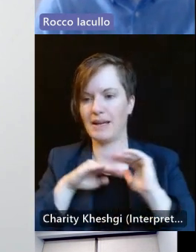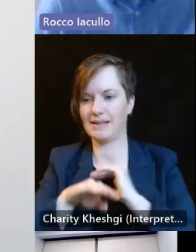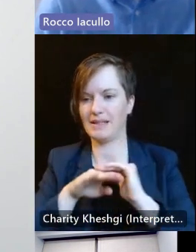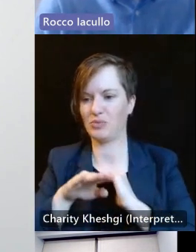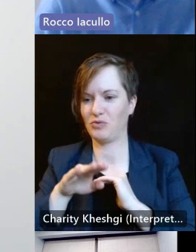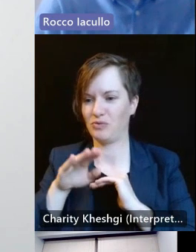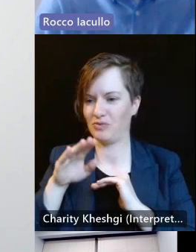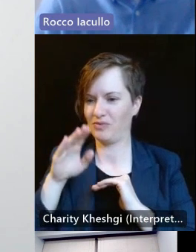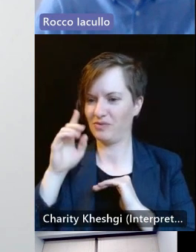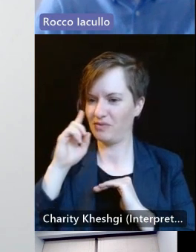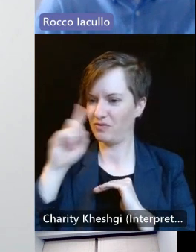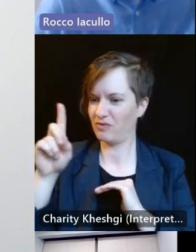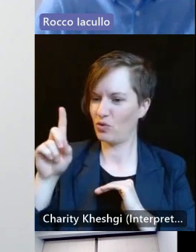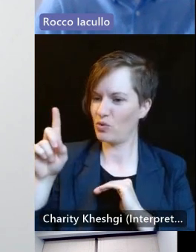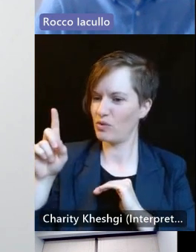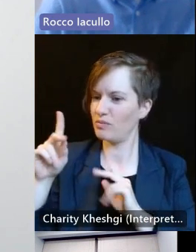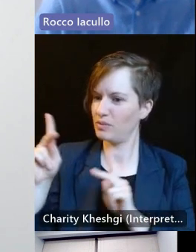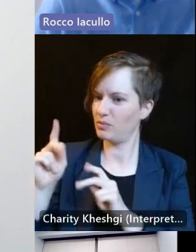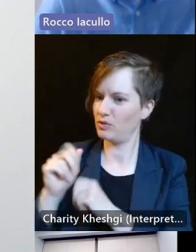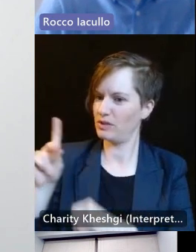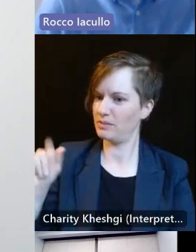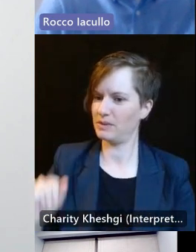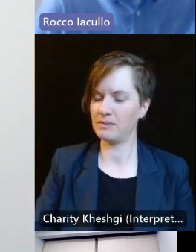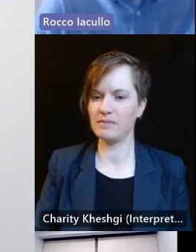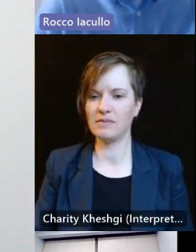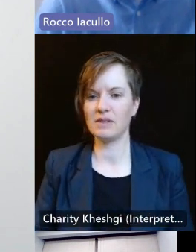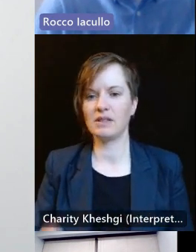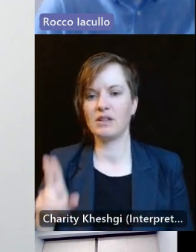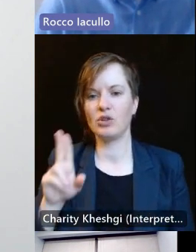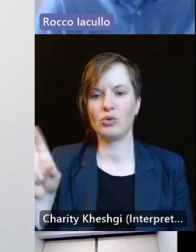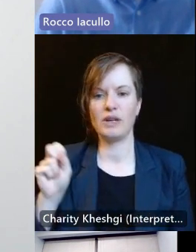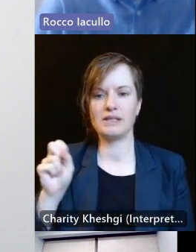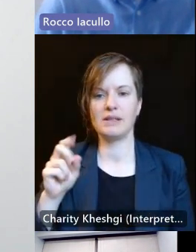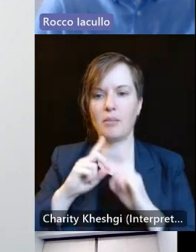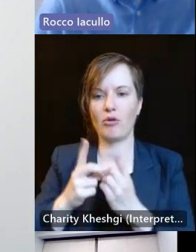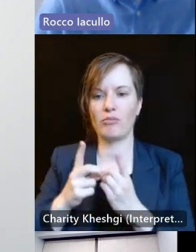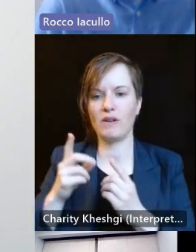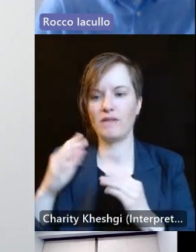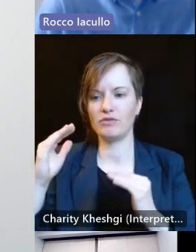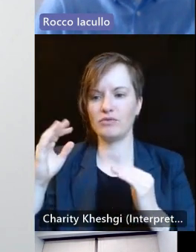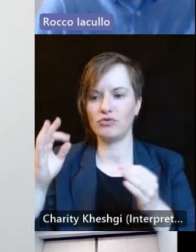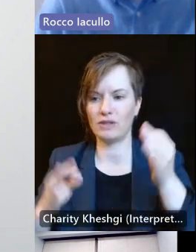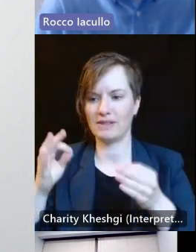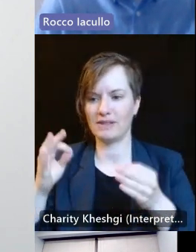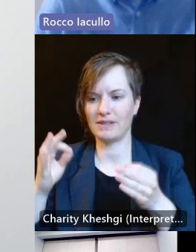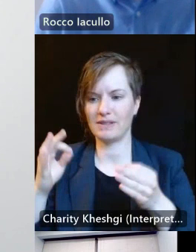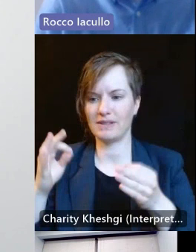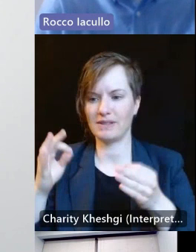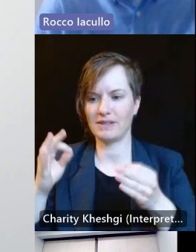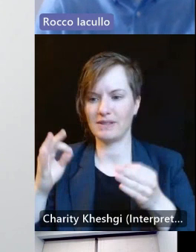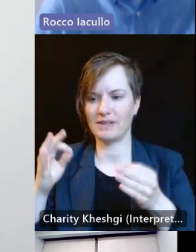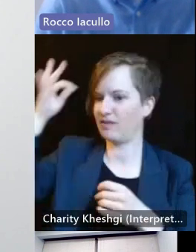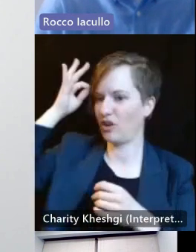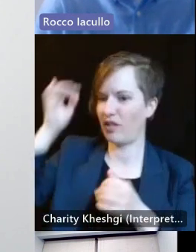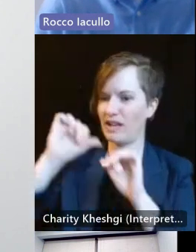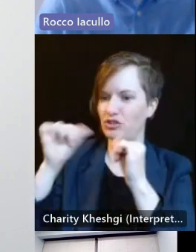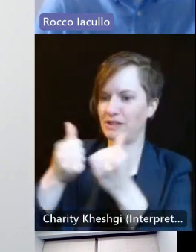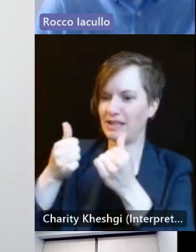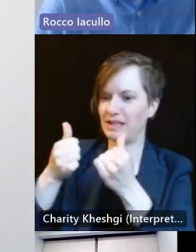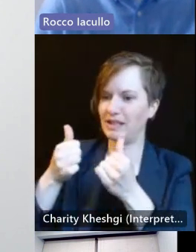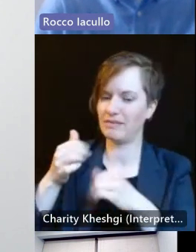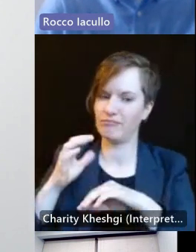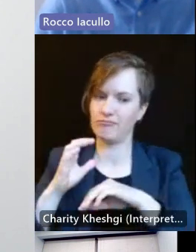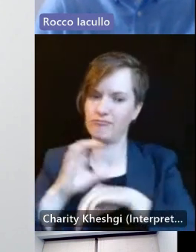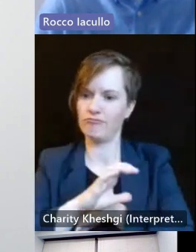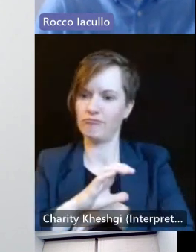of Justice, who is the federal agency that enforces the ADA and has